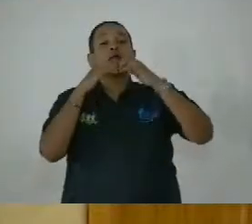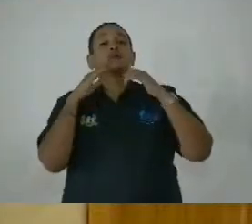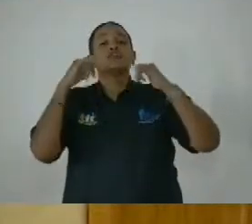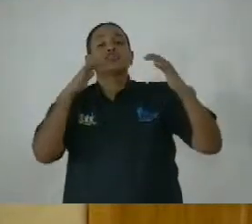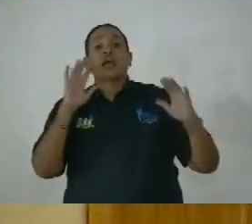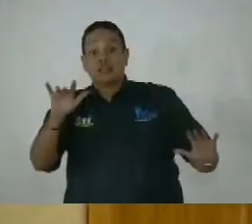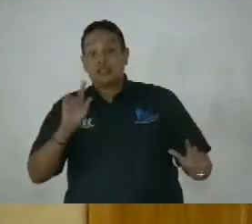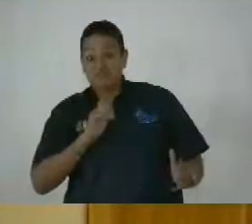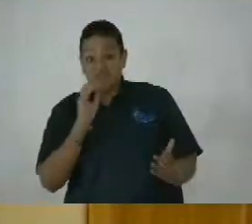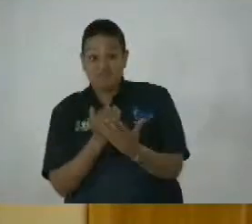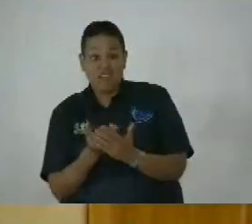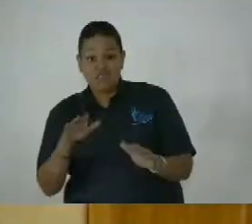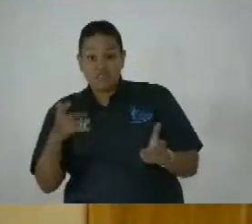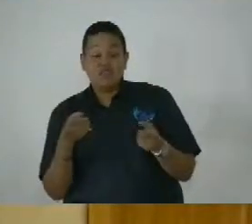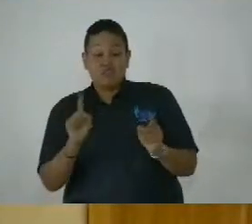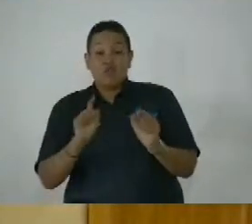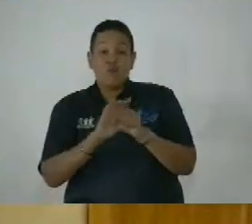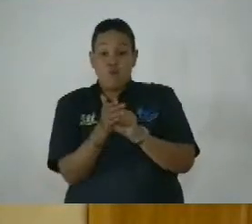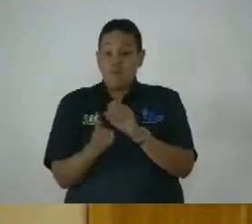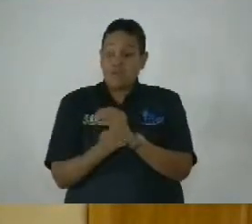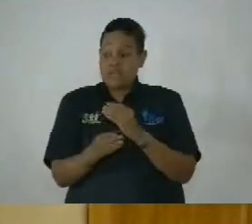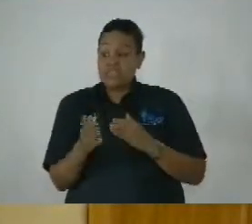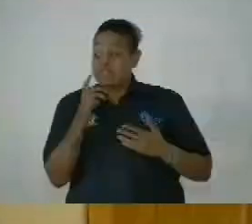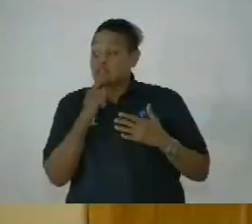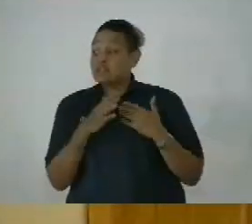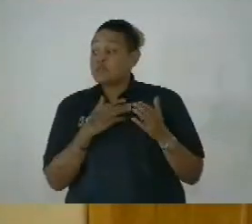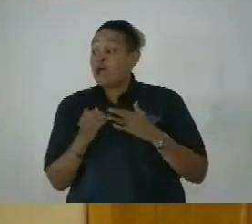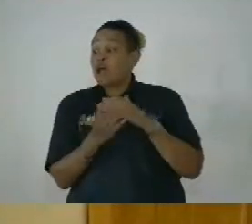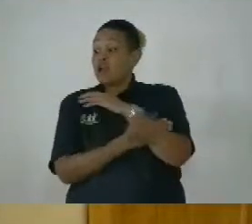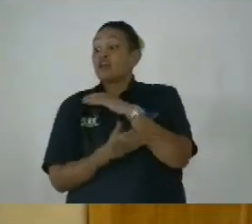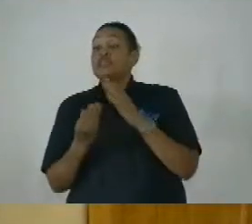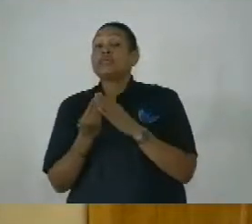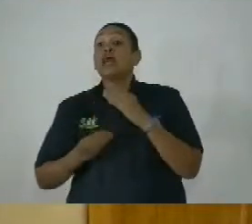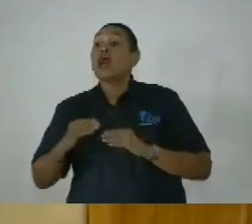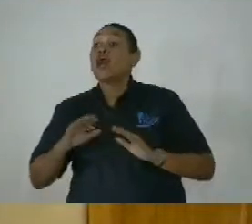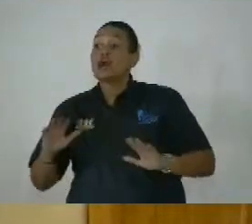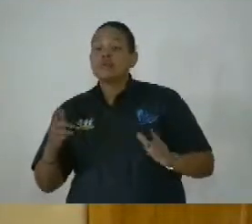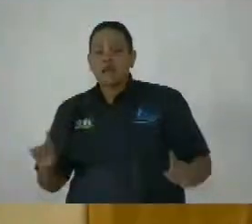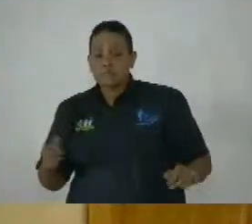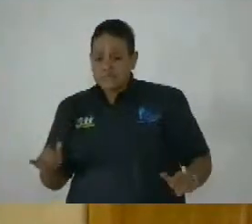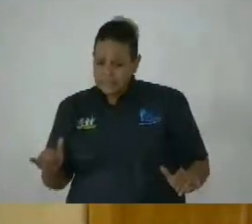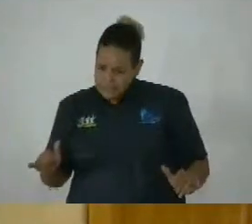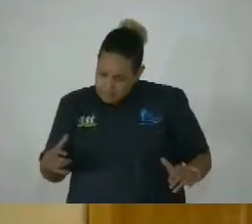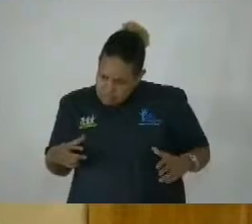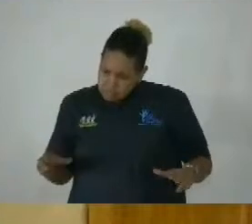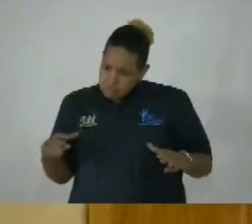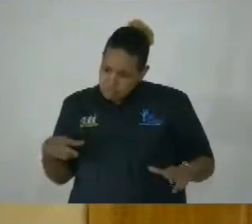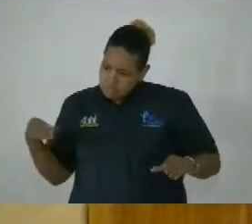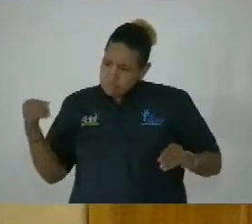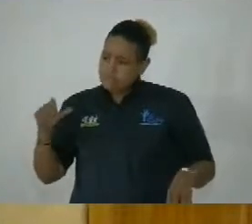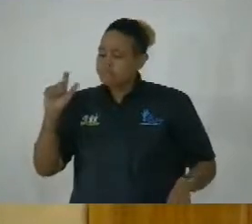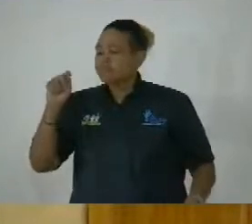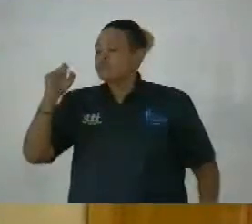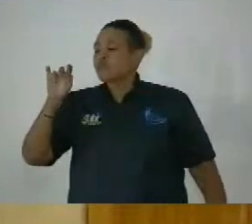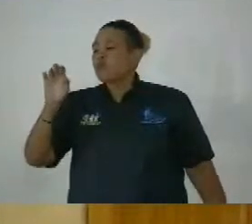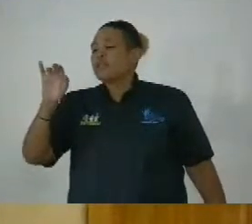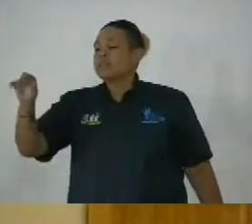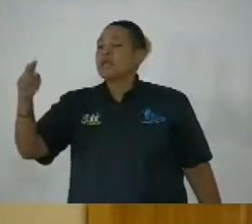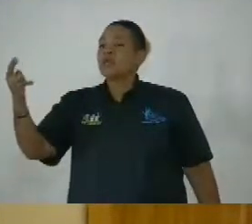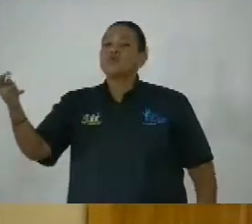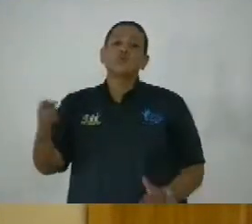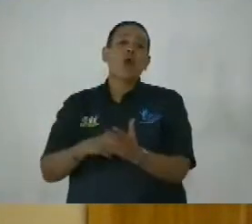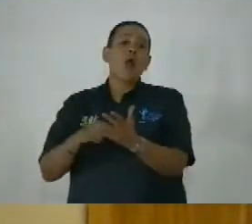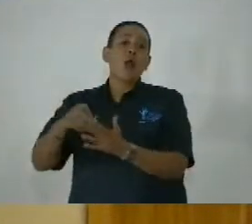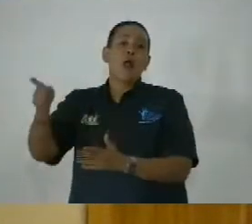fact is, during COVID, despite of the crunch on the economy, we were able to lease Tranquility Bay, where we used it as a holding